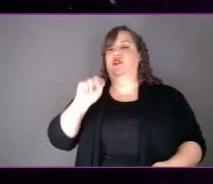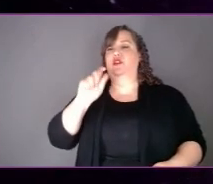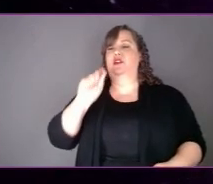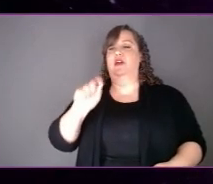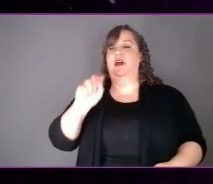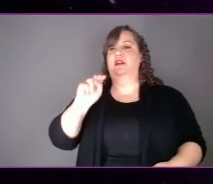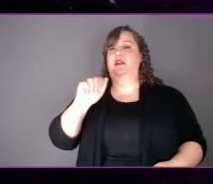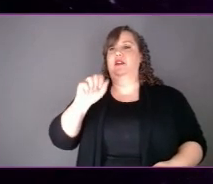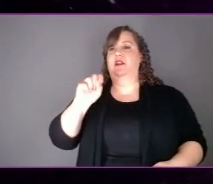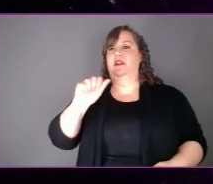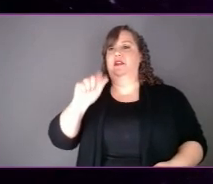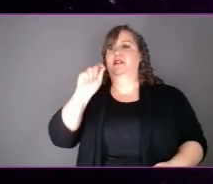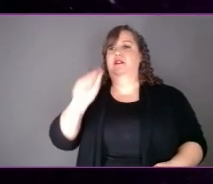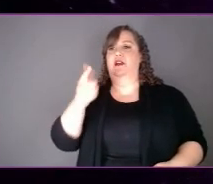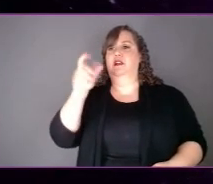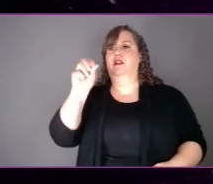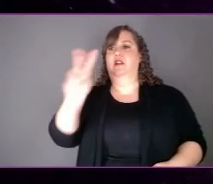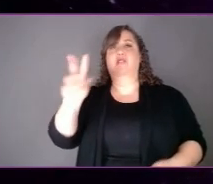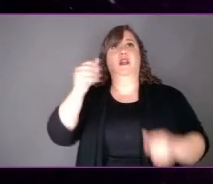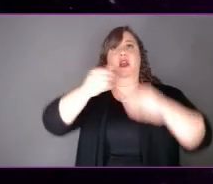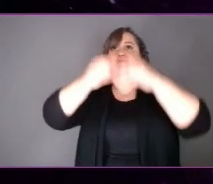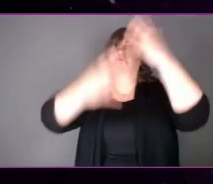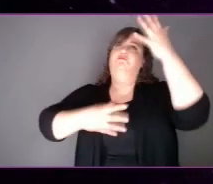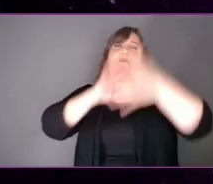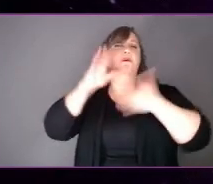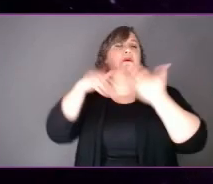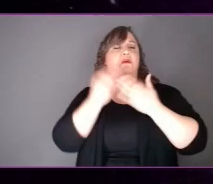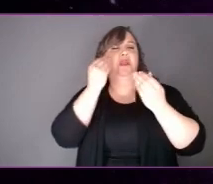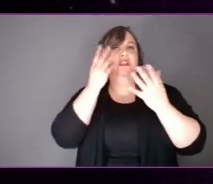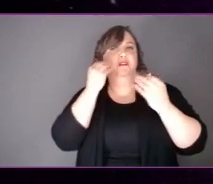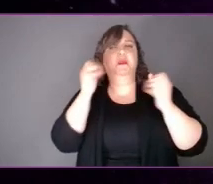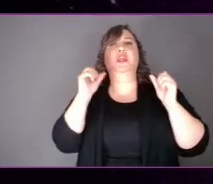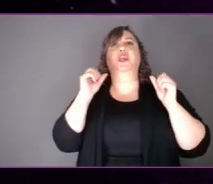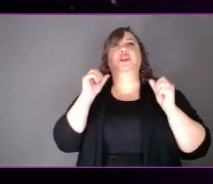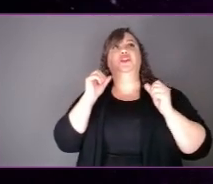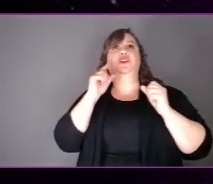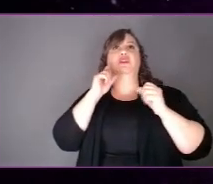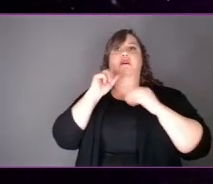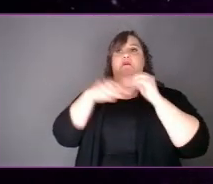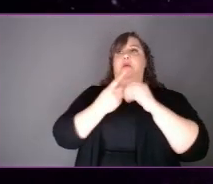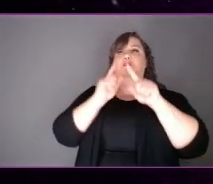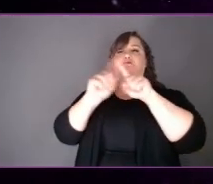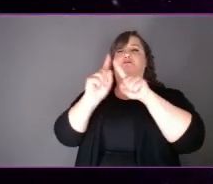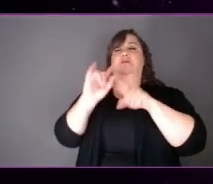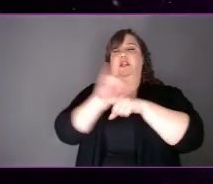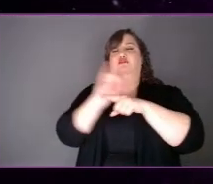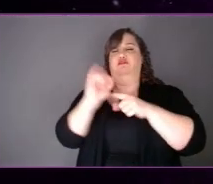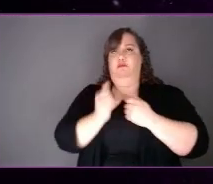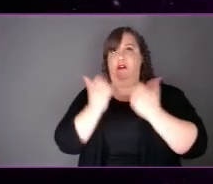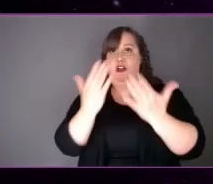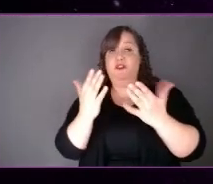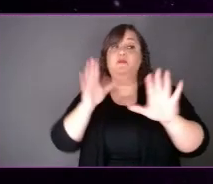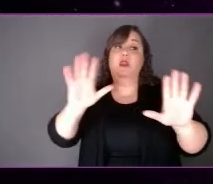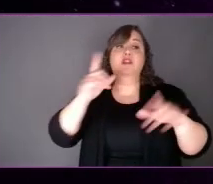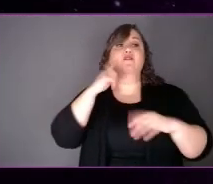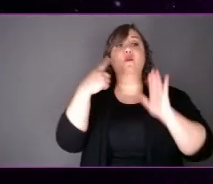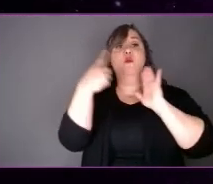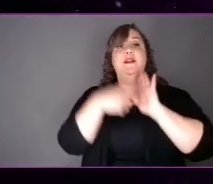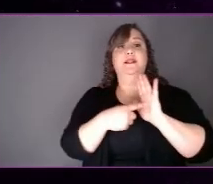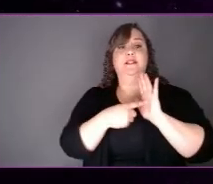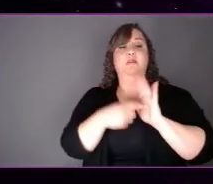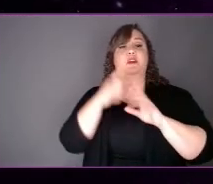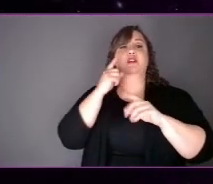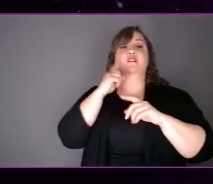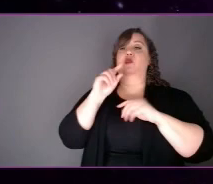to view all of the different internships that NASA offers. But for an example, for the Office of STEM